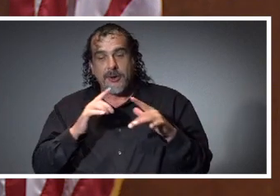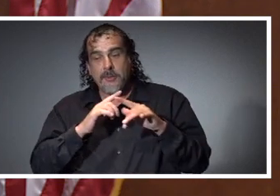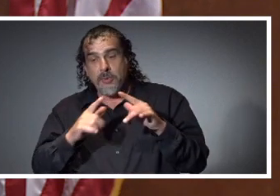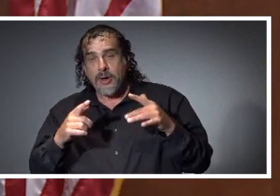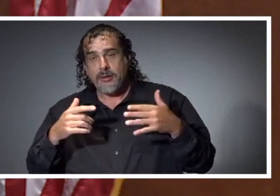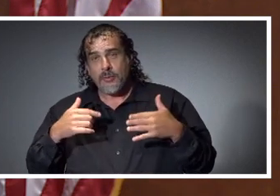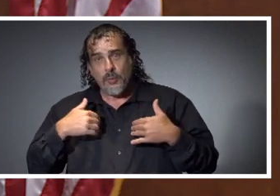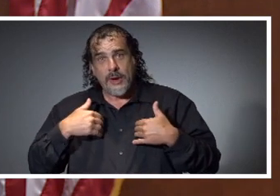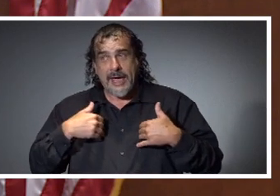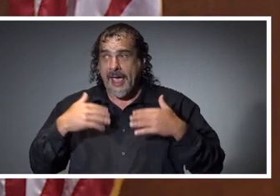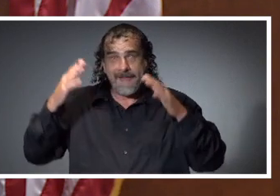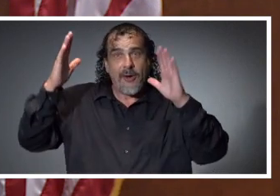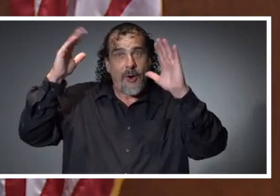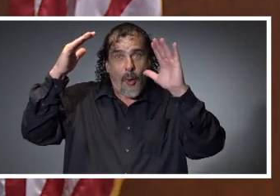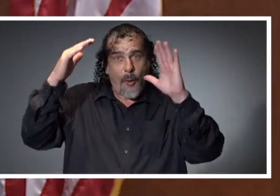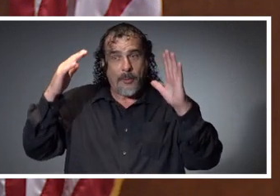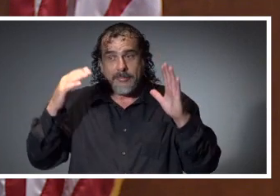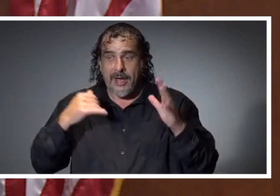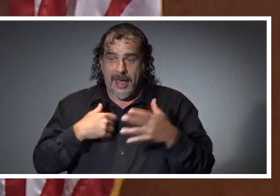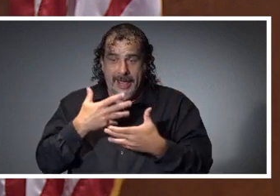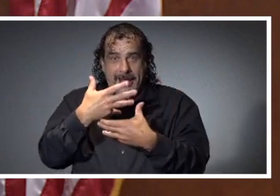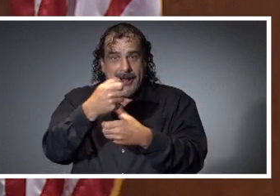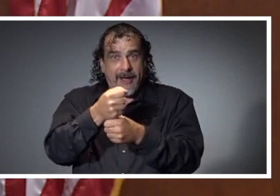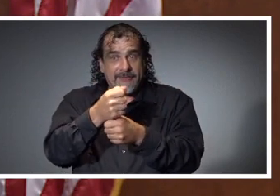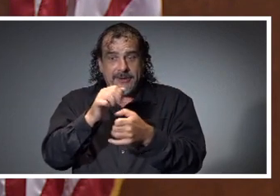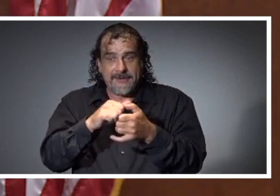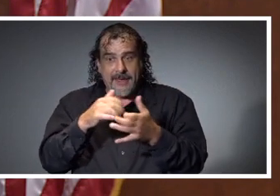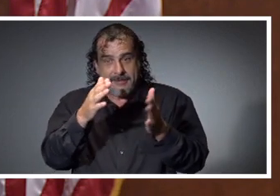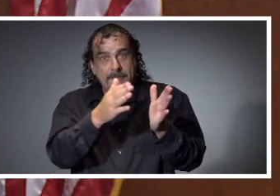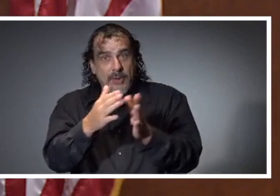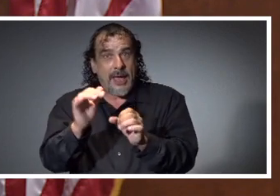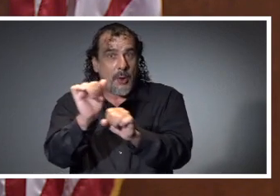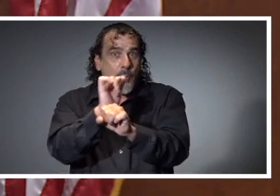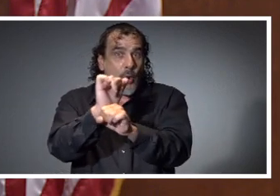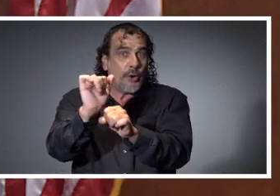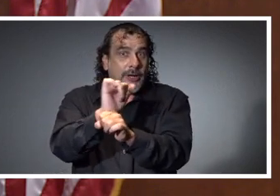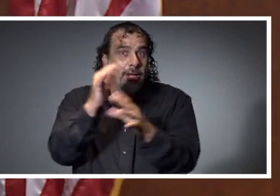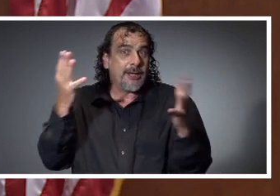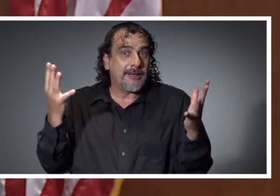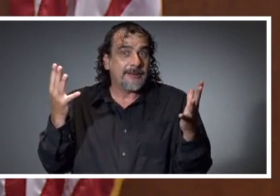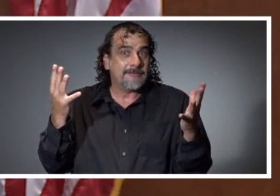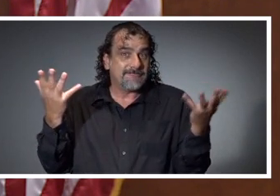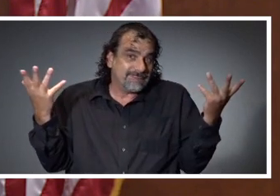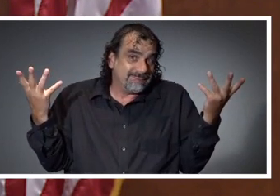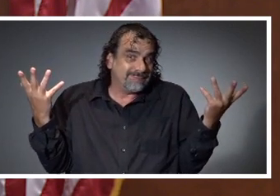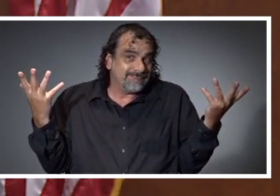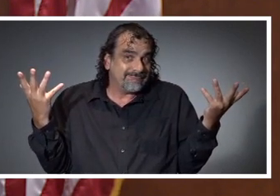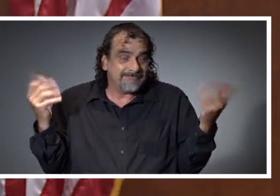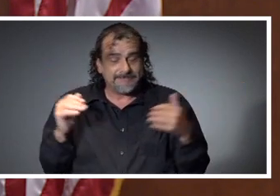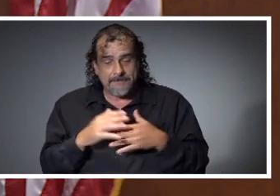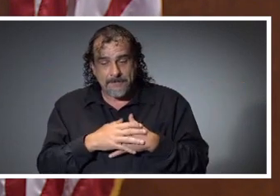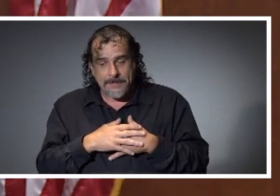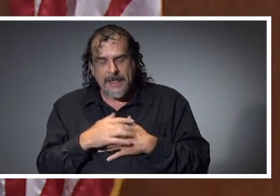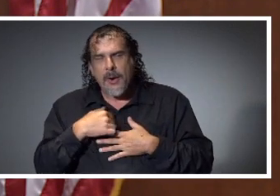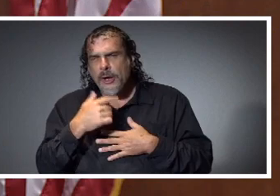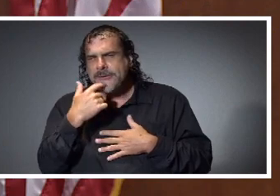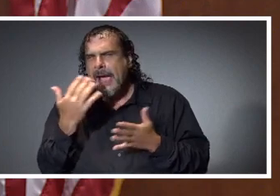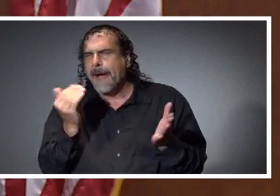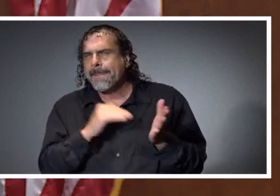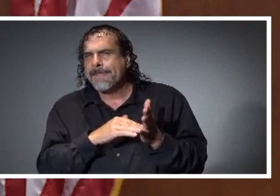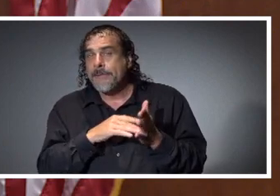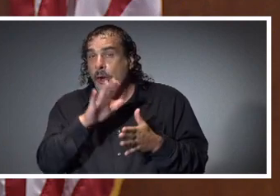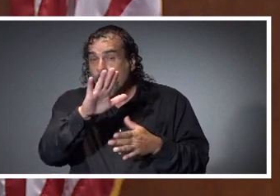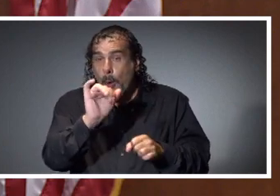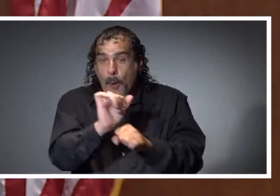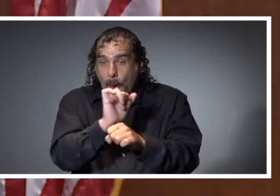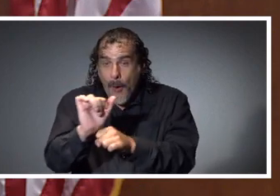hopeful and confident in our path forward. Your efforts are working. Let me say that again. Your